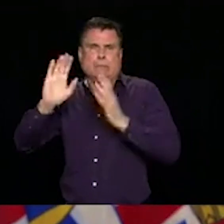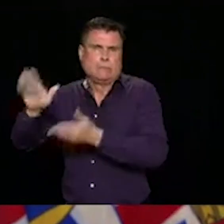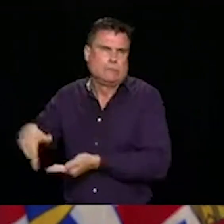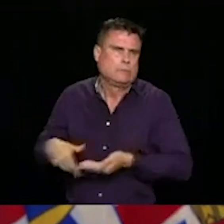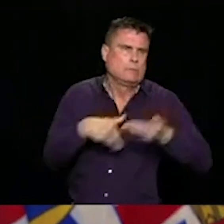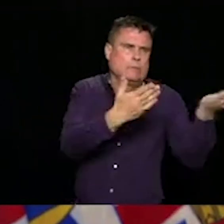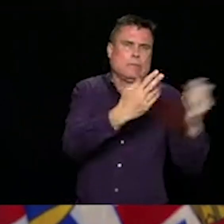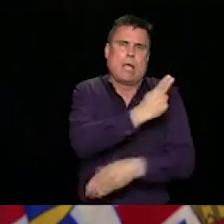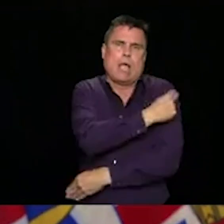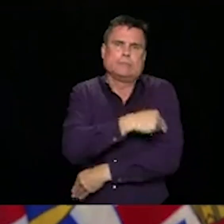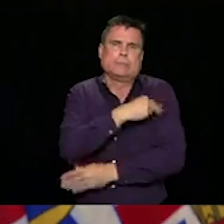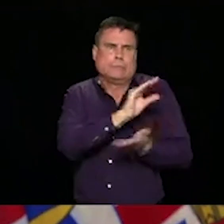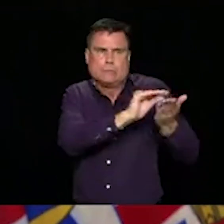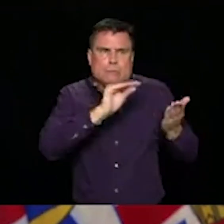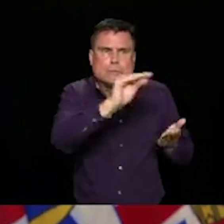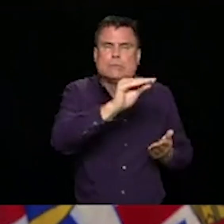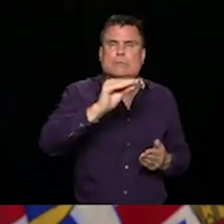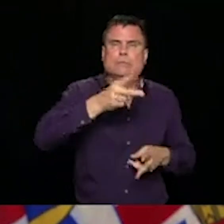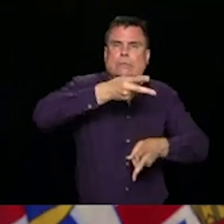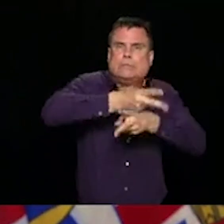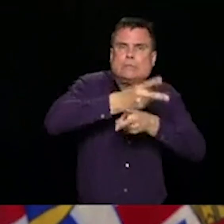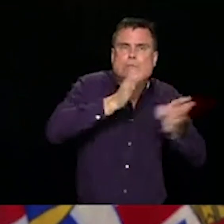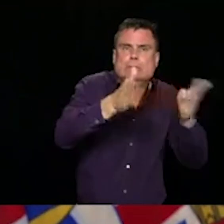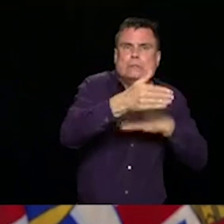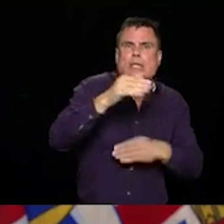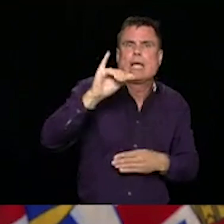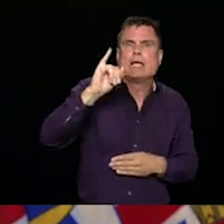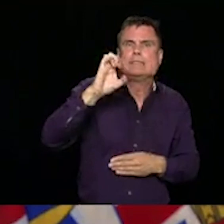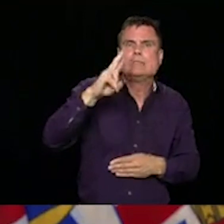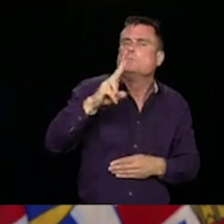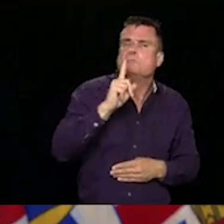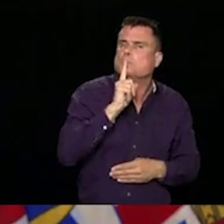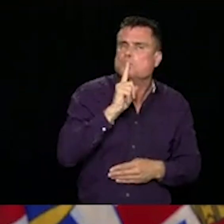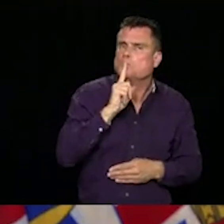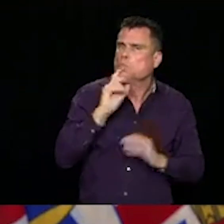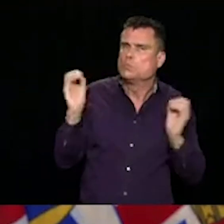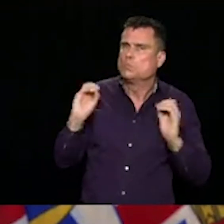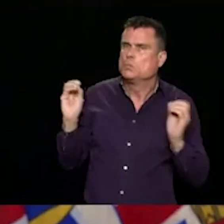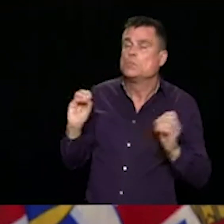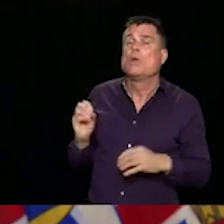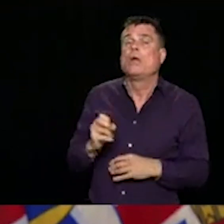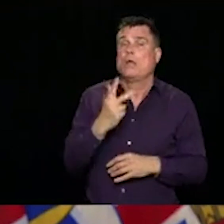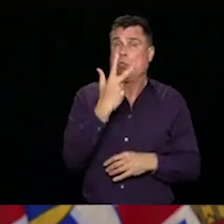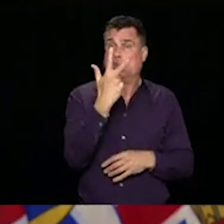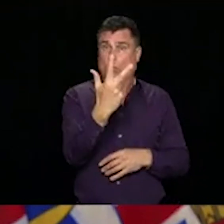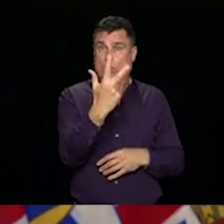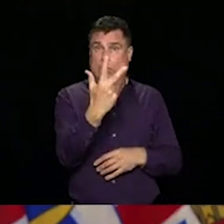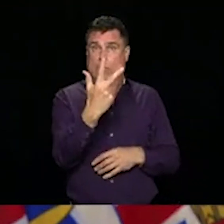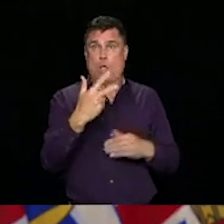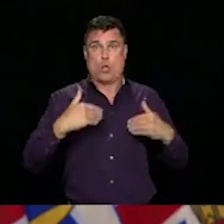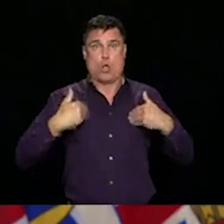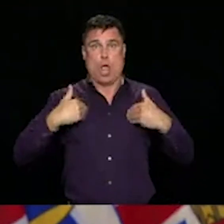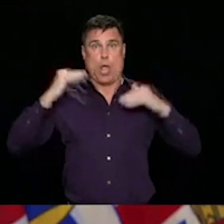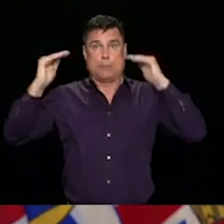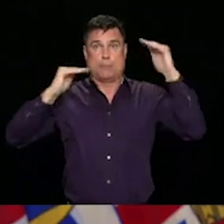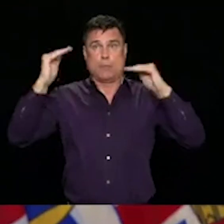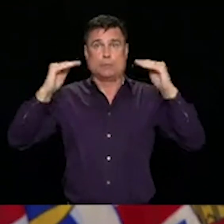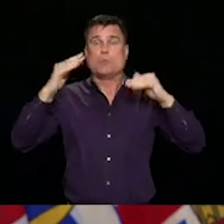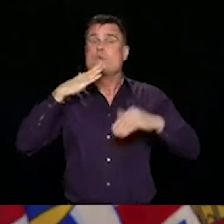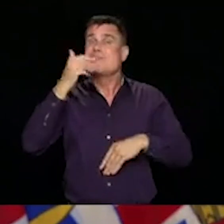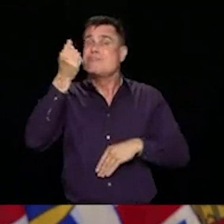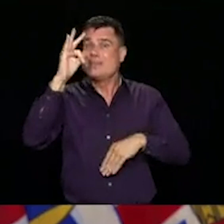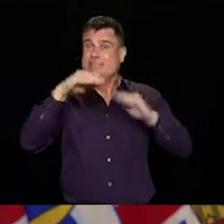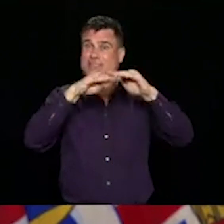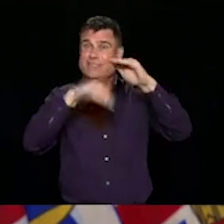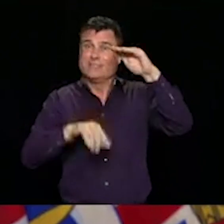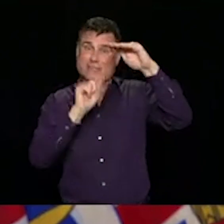of 19, and we've had 3 hospitalizations. So that is the good news for us. We've seen some data that's